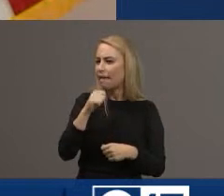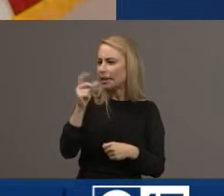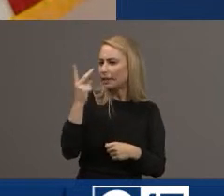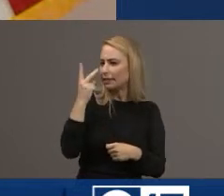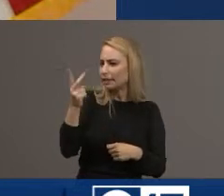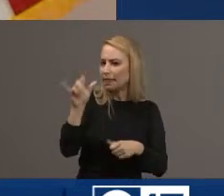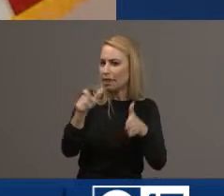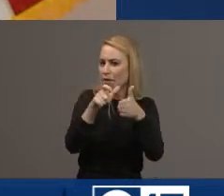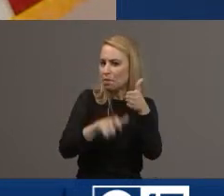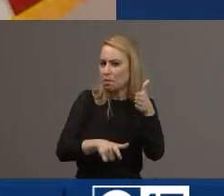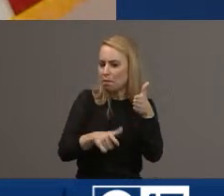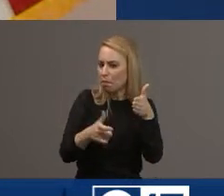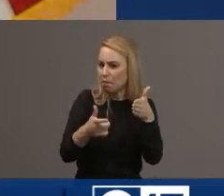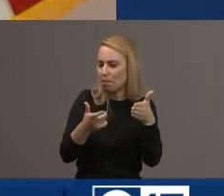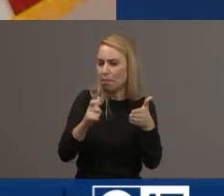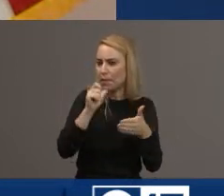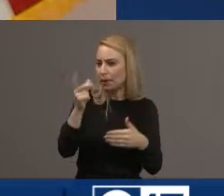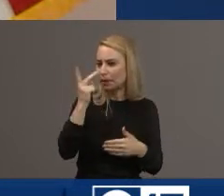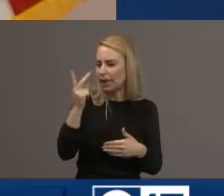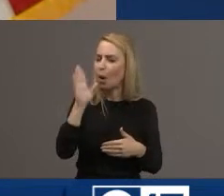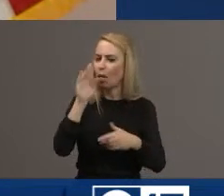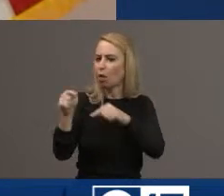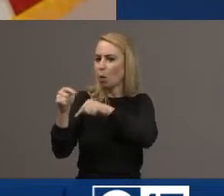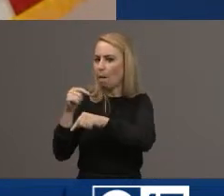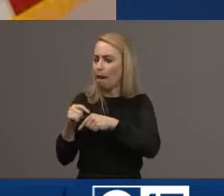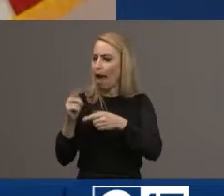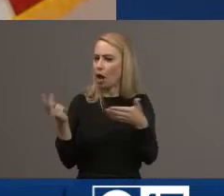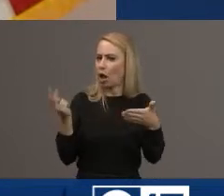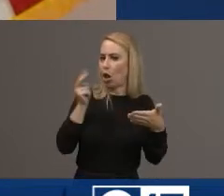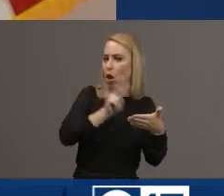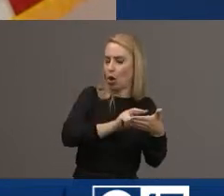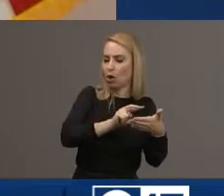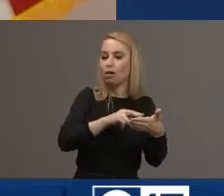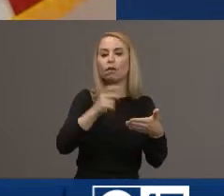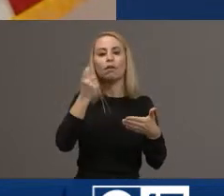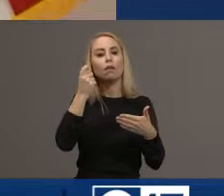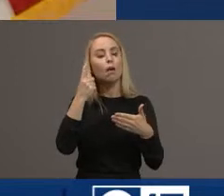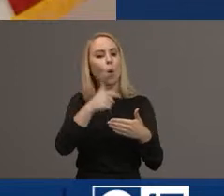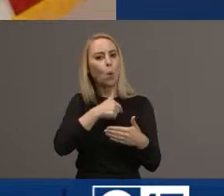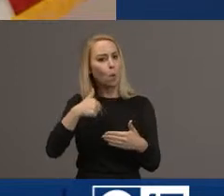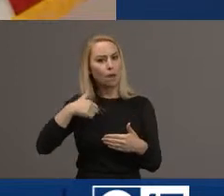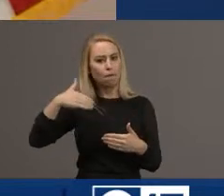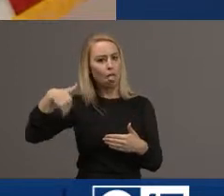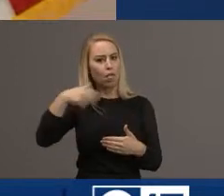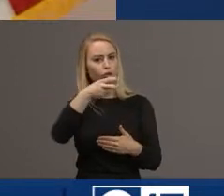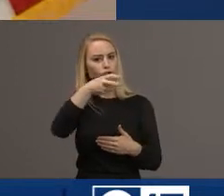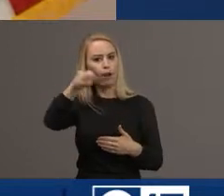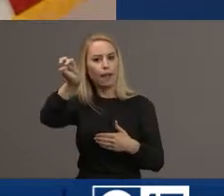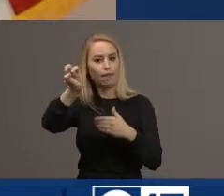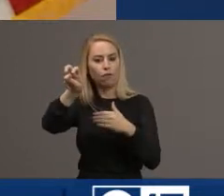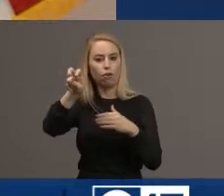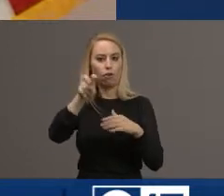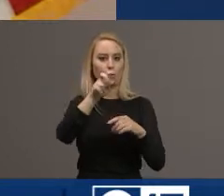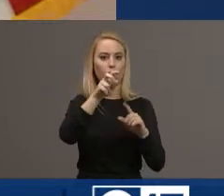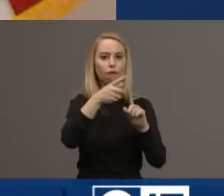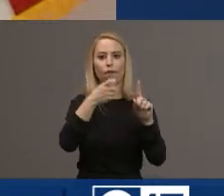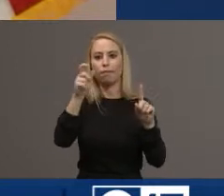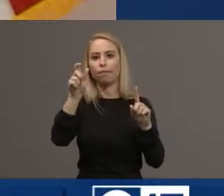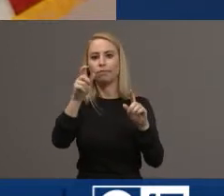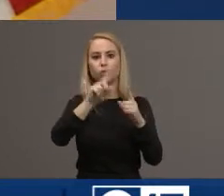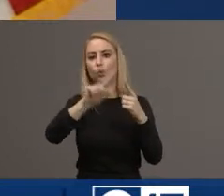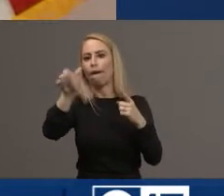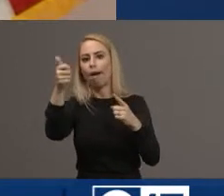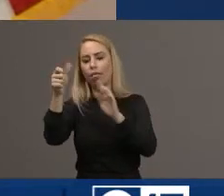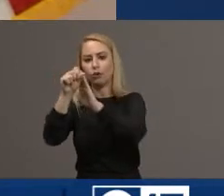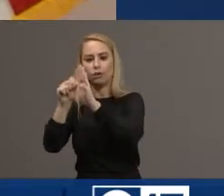and take a look. As far as the surge line's aware, we have not transferred Arizonans out of Arizona, so that may be that Las Vegas